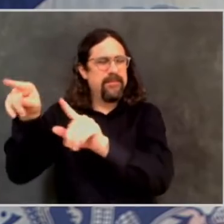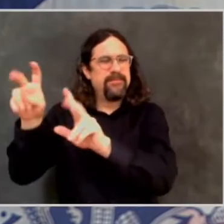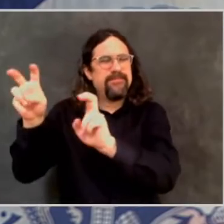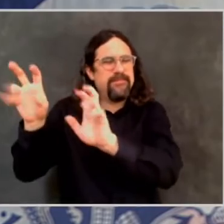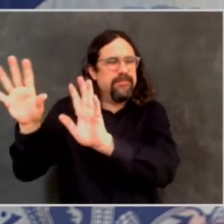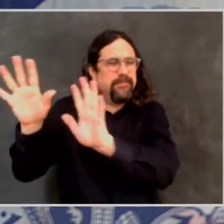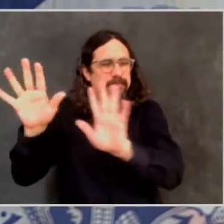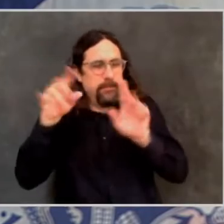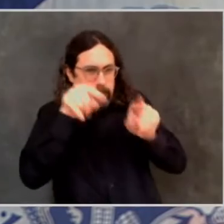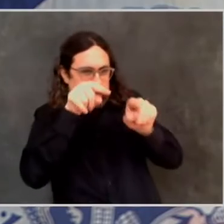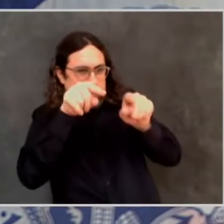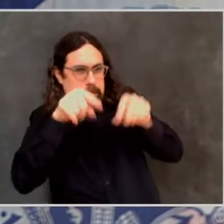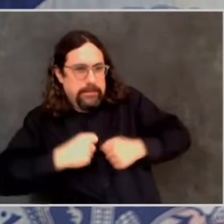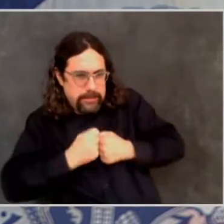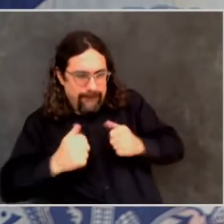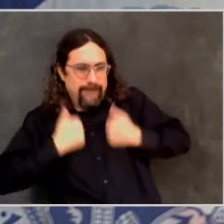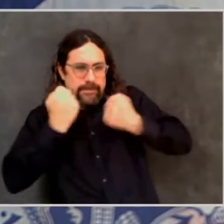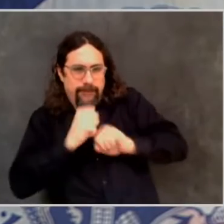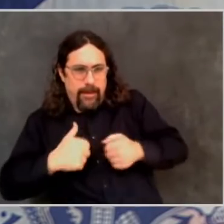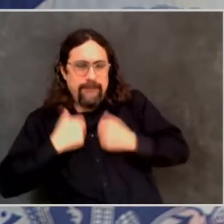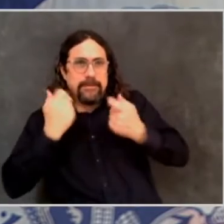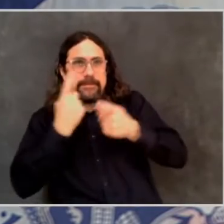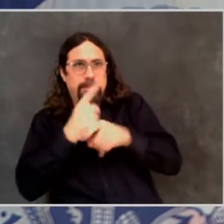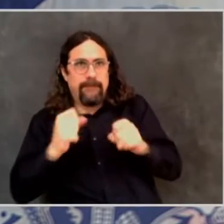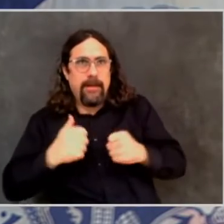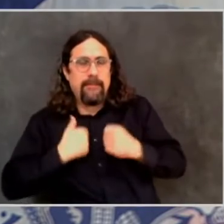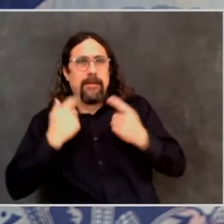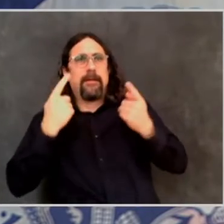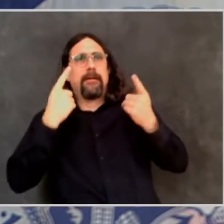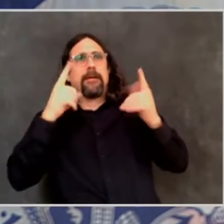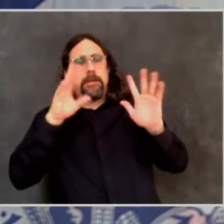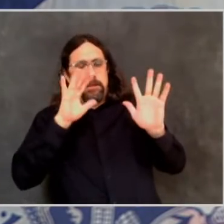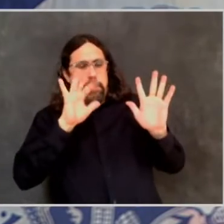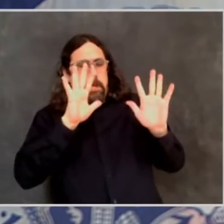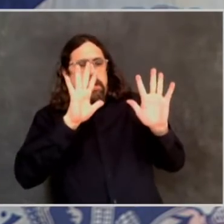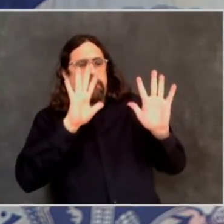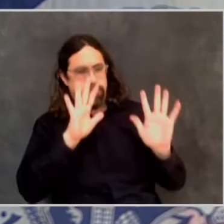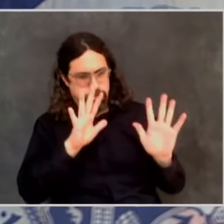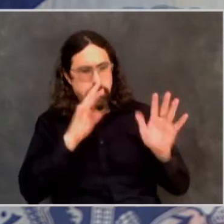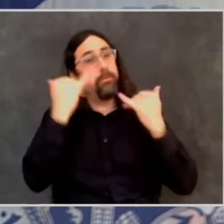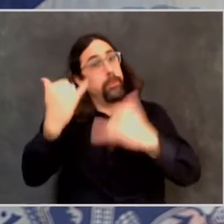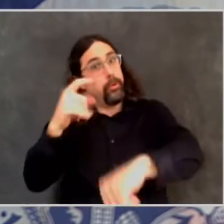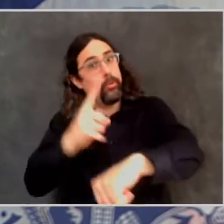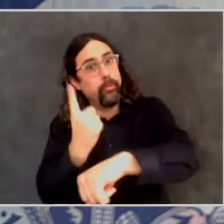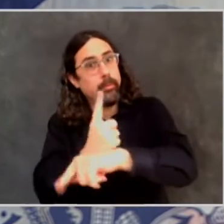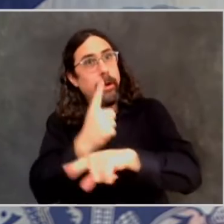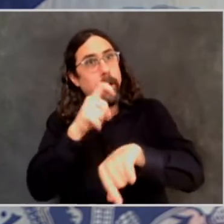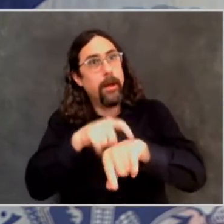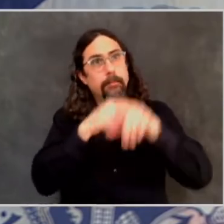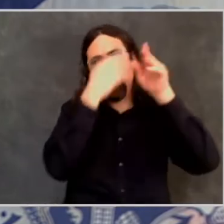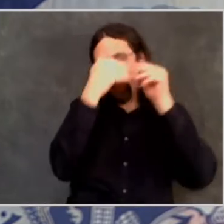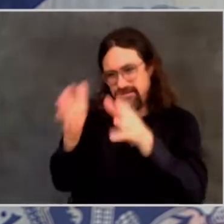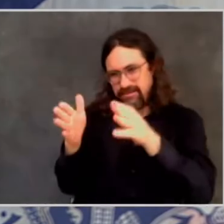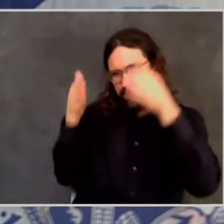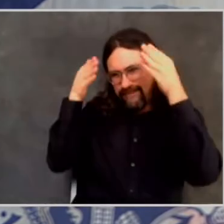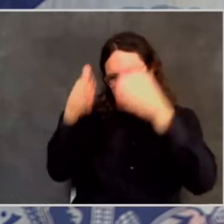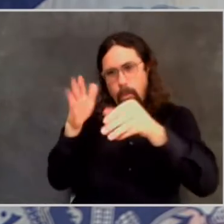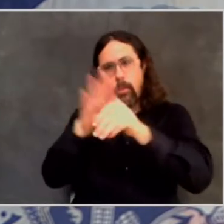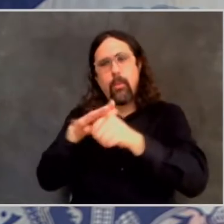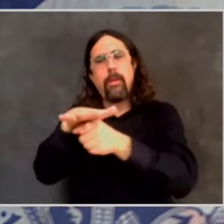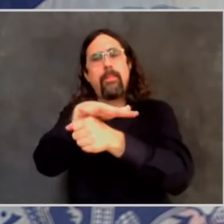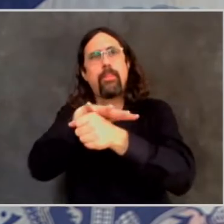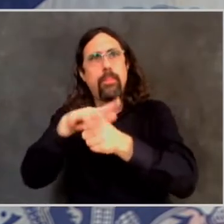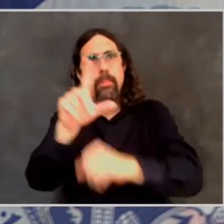at least, thank God, today, we're in a better position to hold and maintain and strengthen our